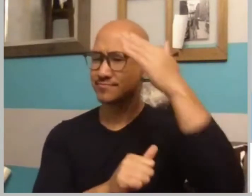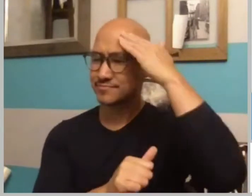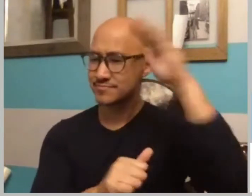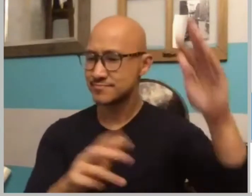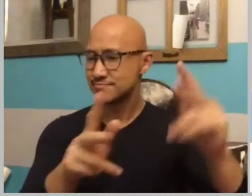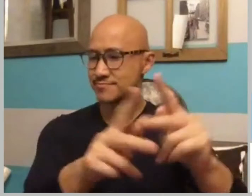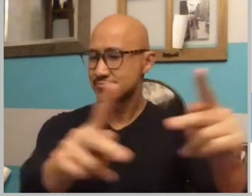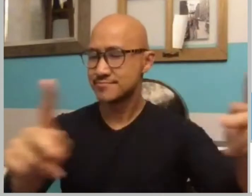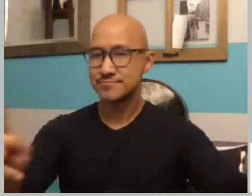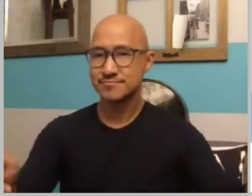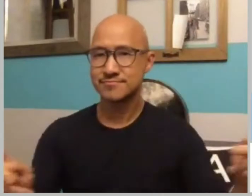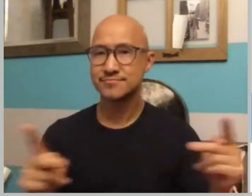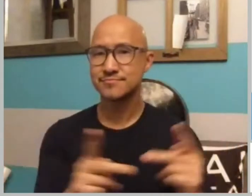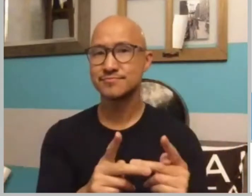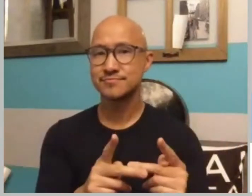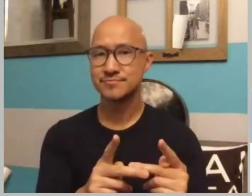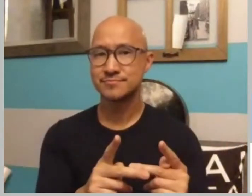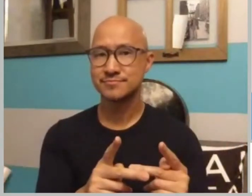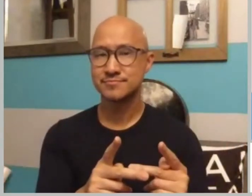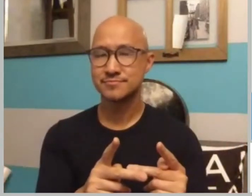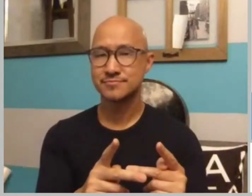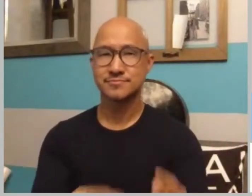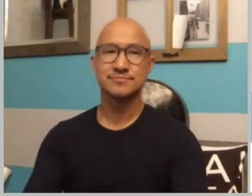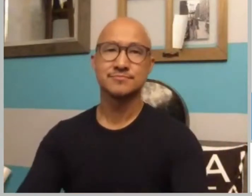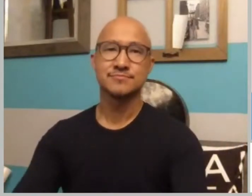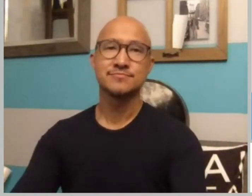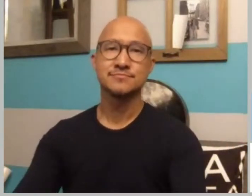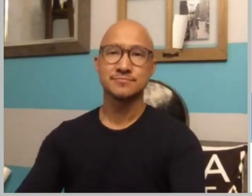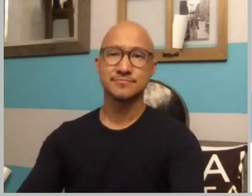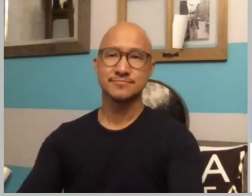the Babylonian and Assyrian captivity.